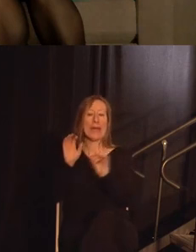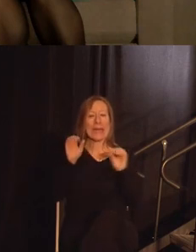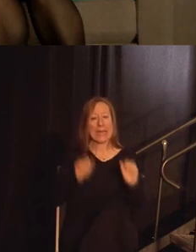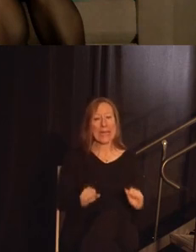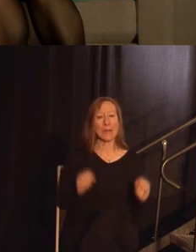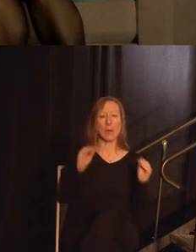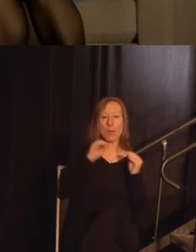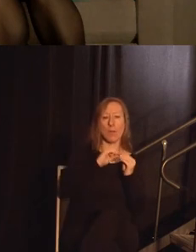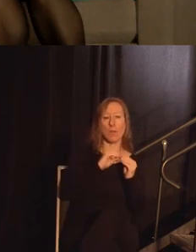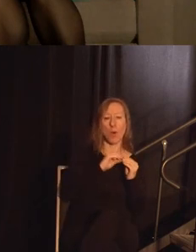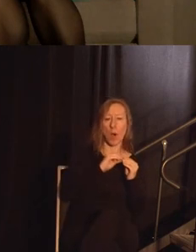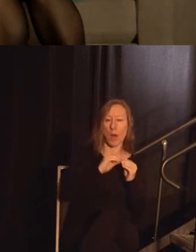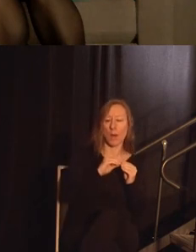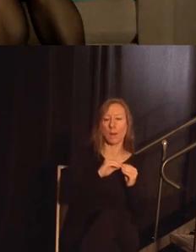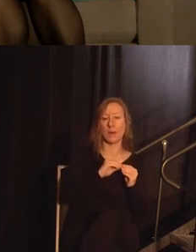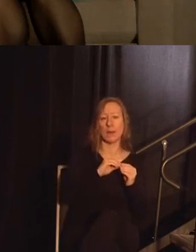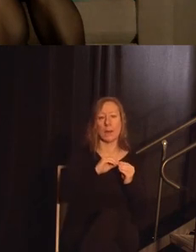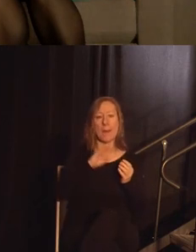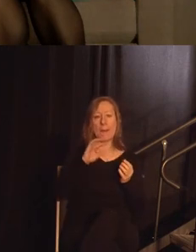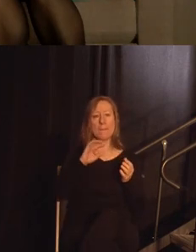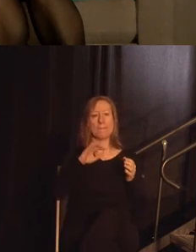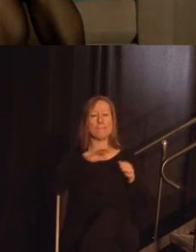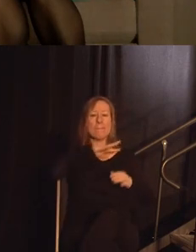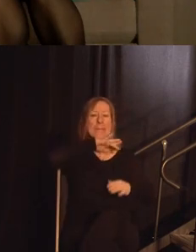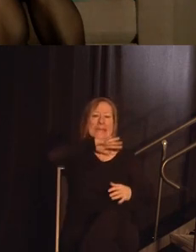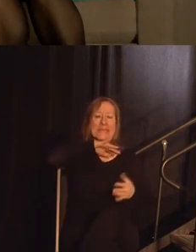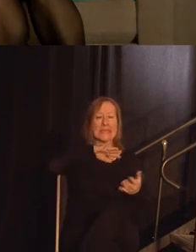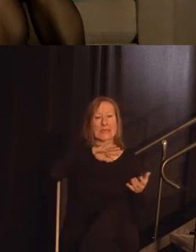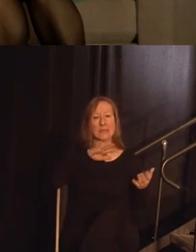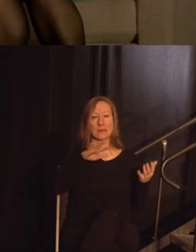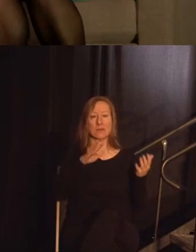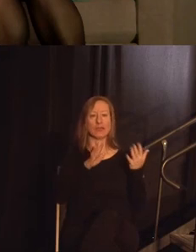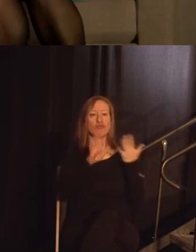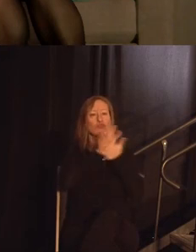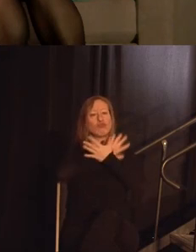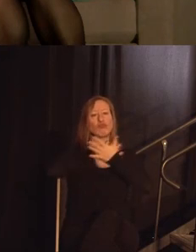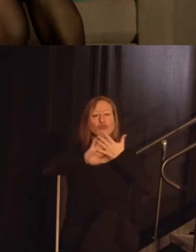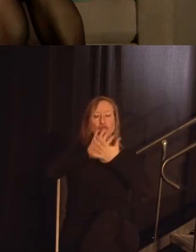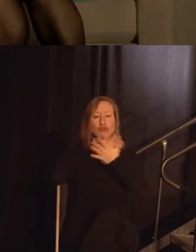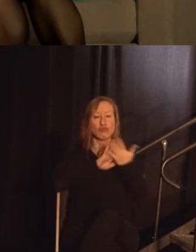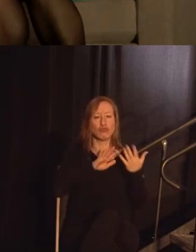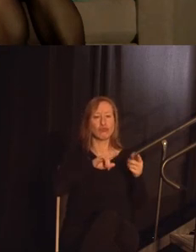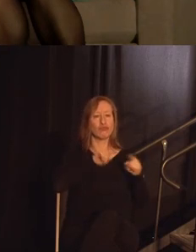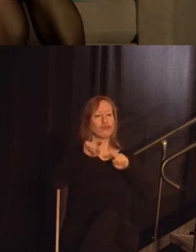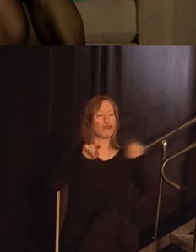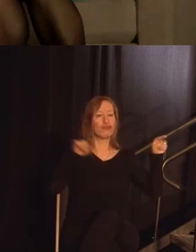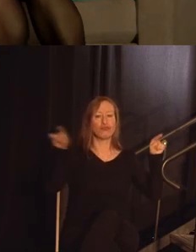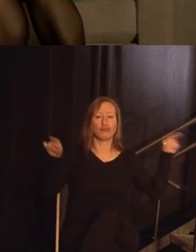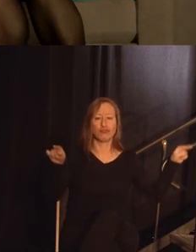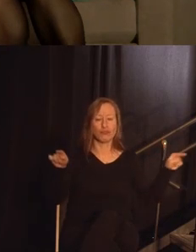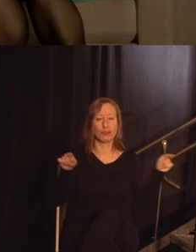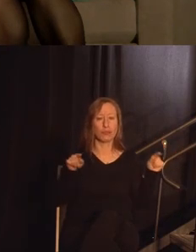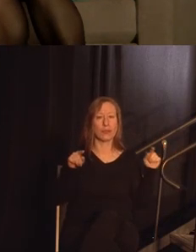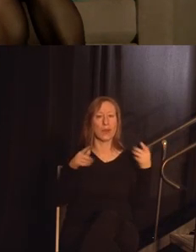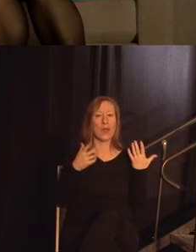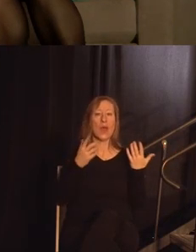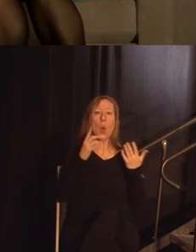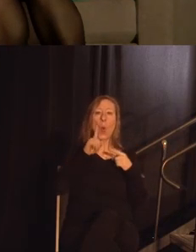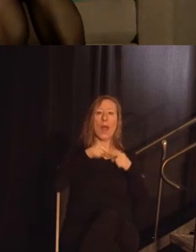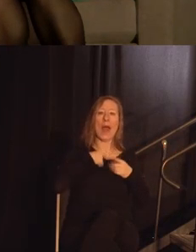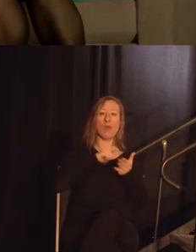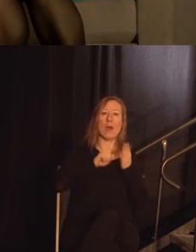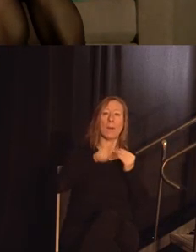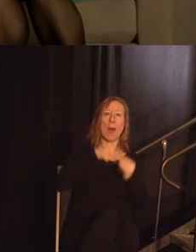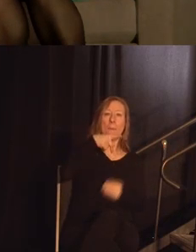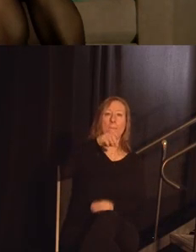more of a smear, like it can just be very visceral. And definitely when I write about pop culture or I write about politics,